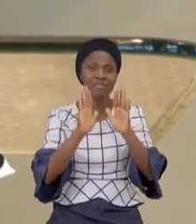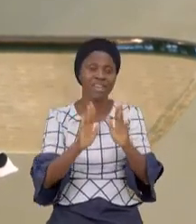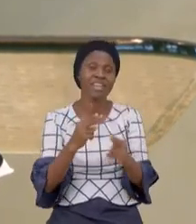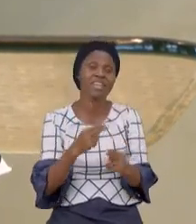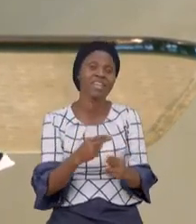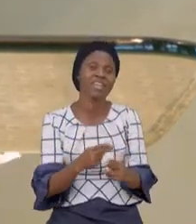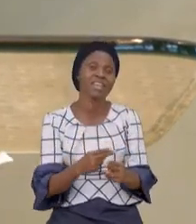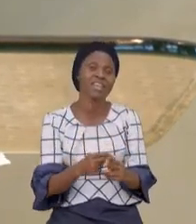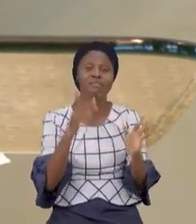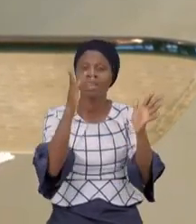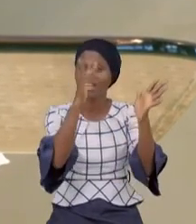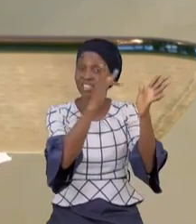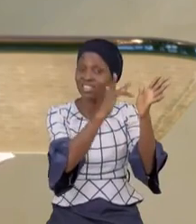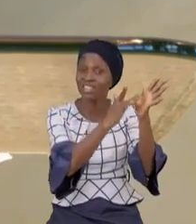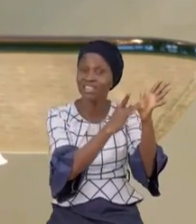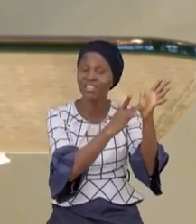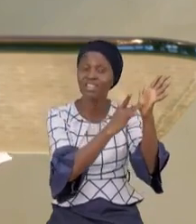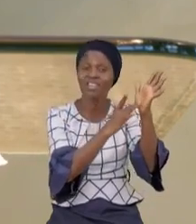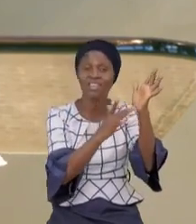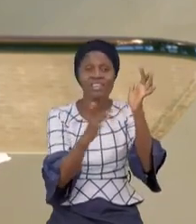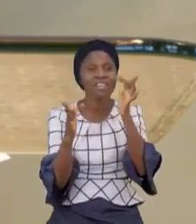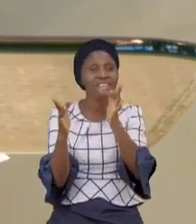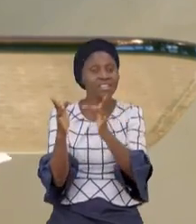wonderful name,